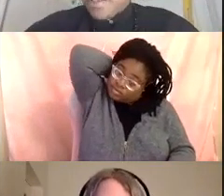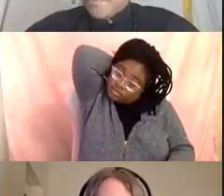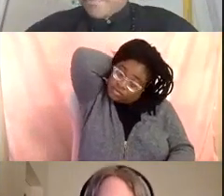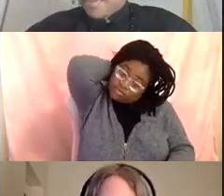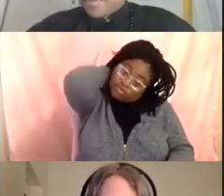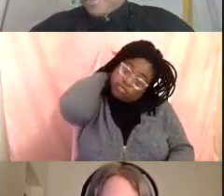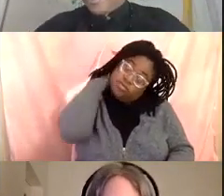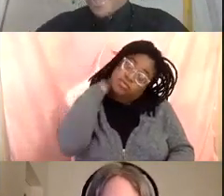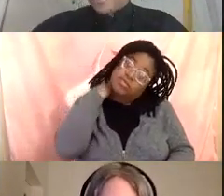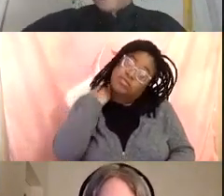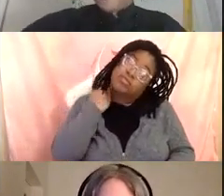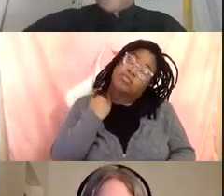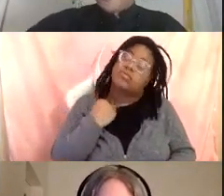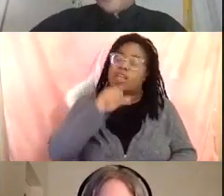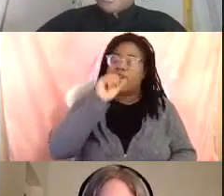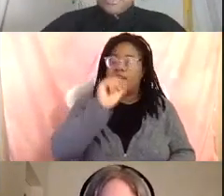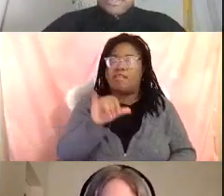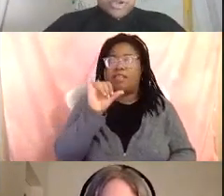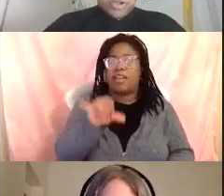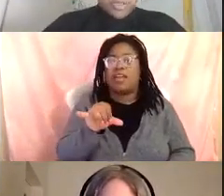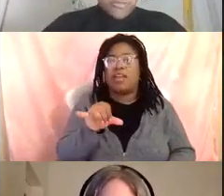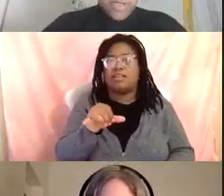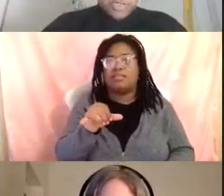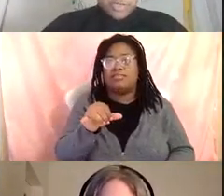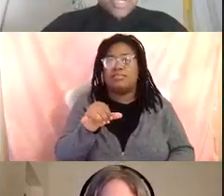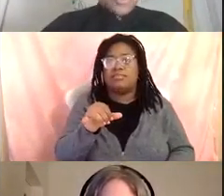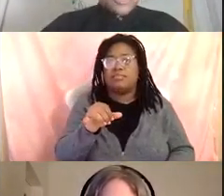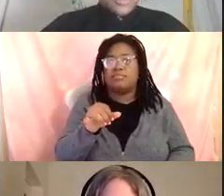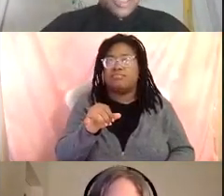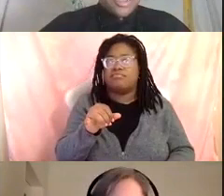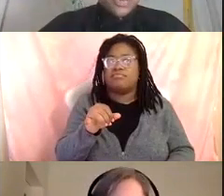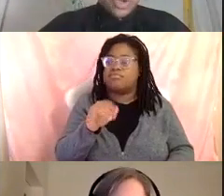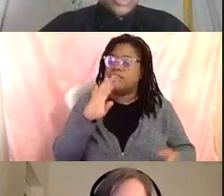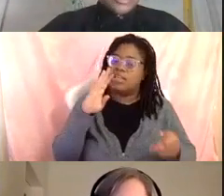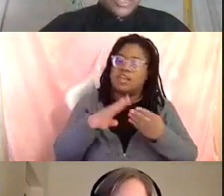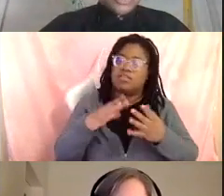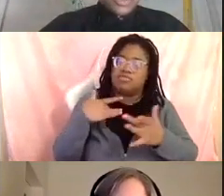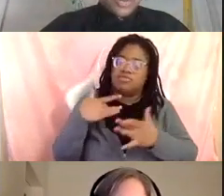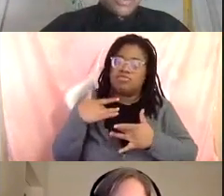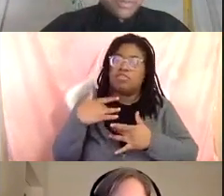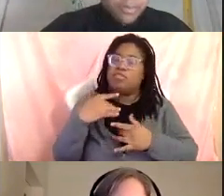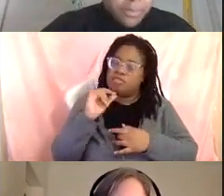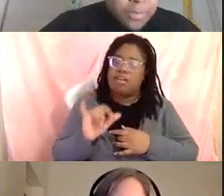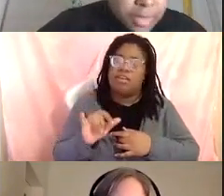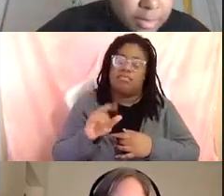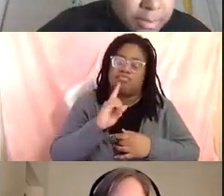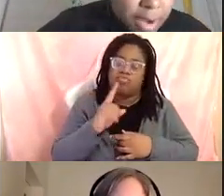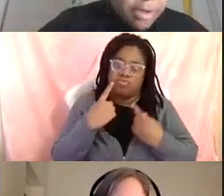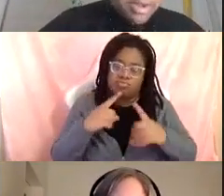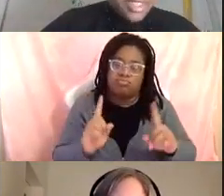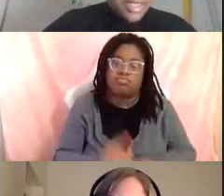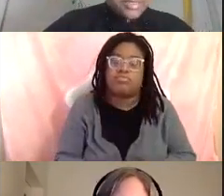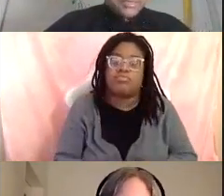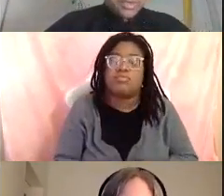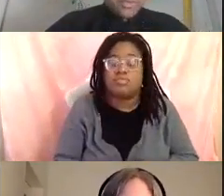I love the lack of concern about conventional expression there. It's working. It's working.